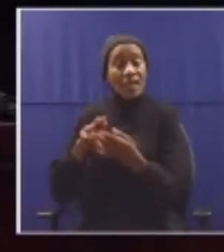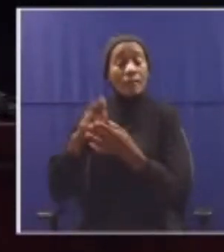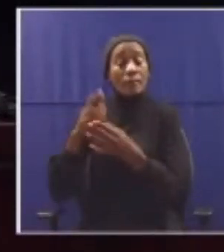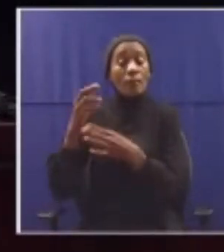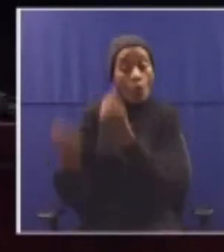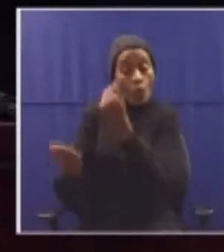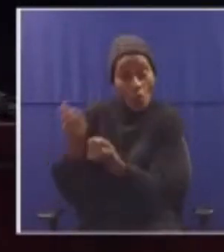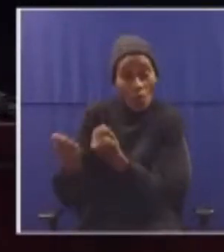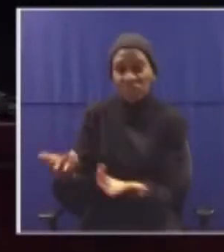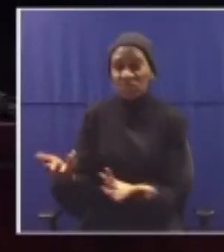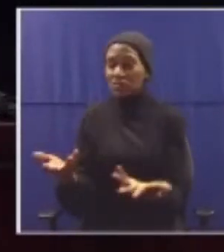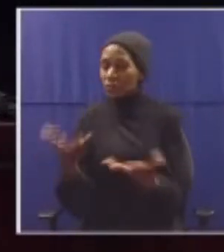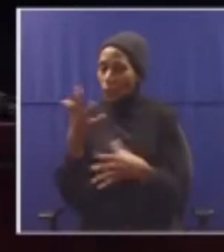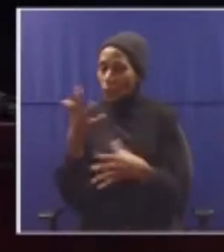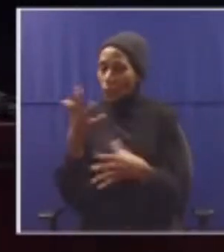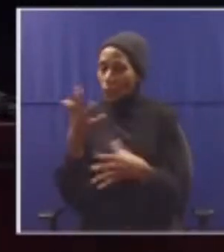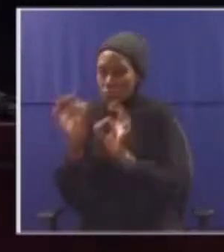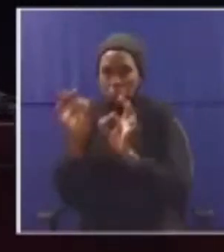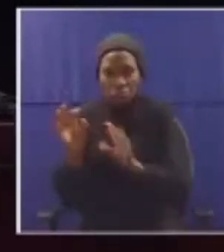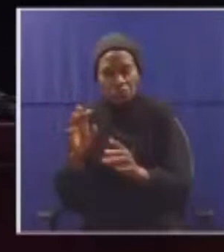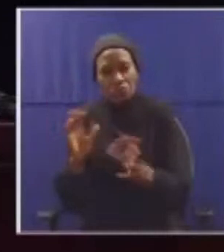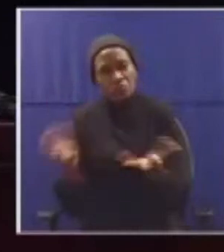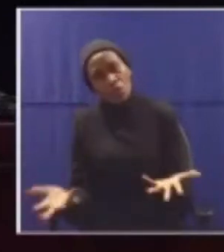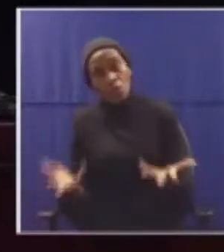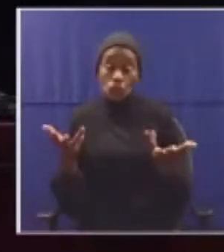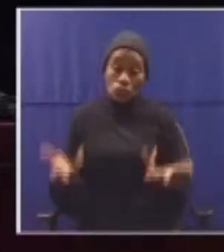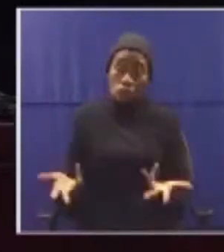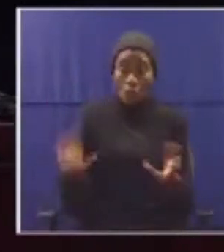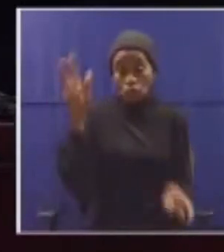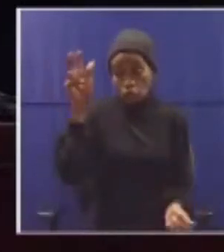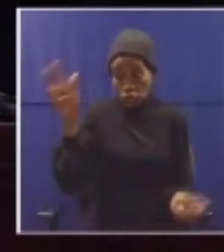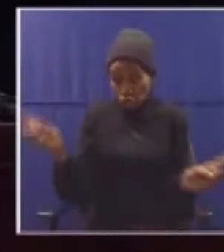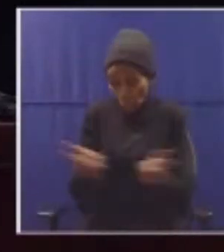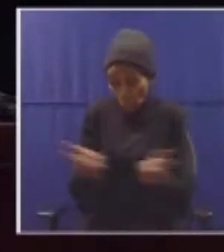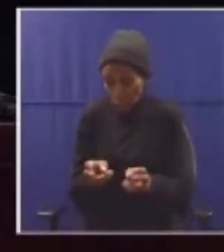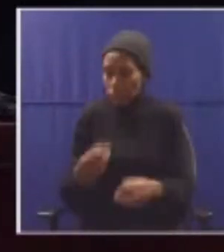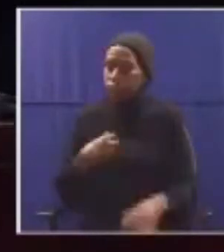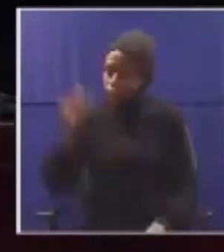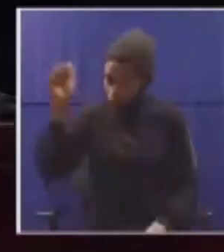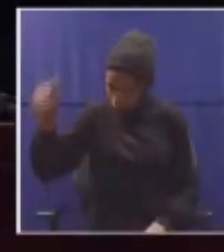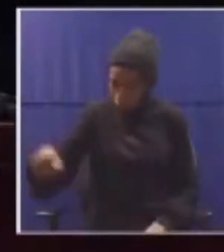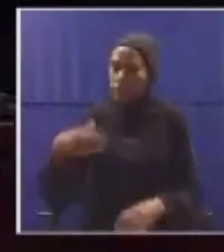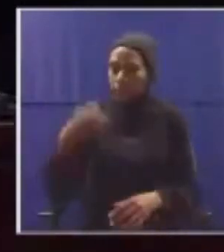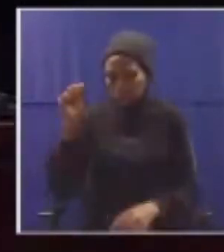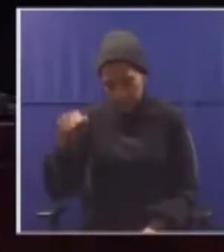its effectiveness, etc. So in brief, I agree that